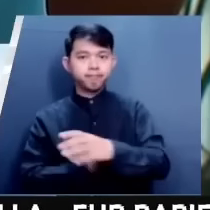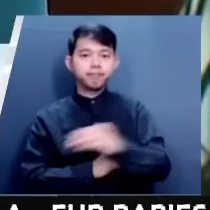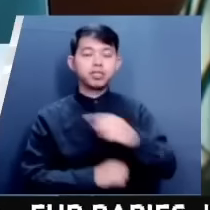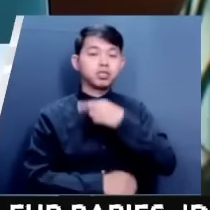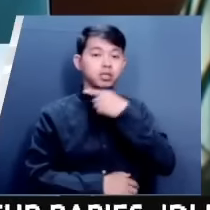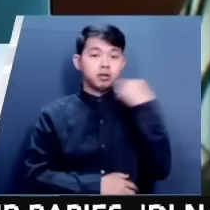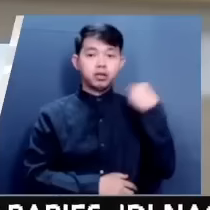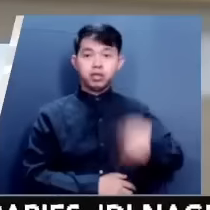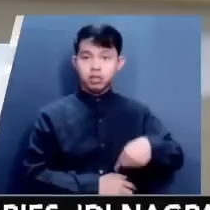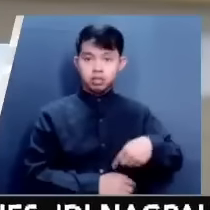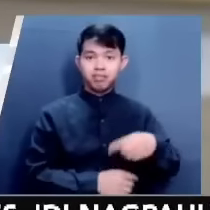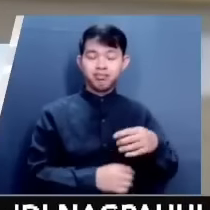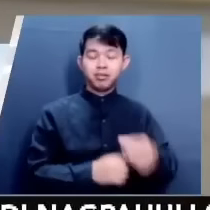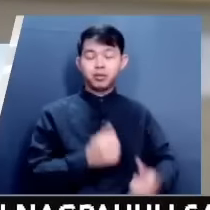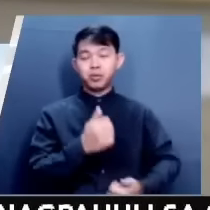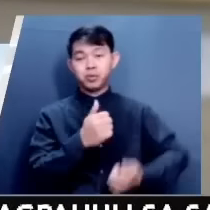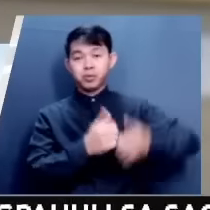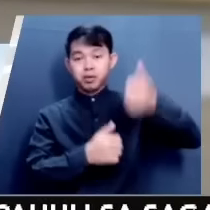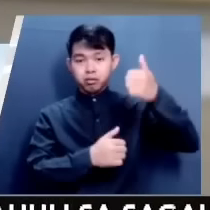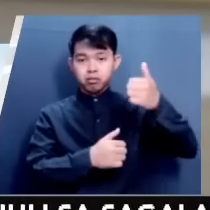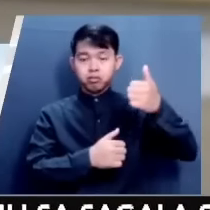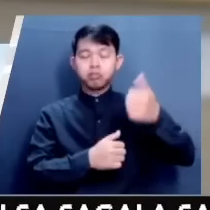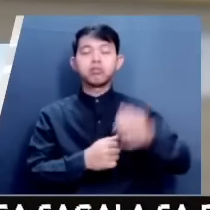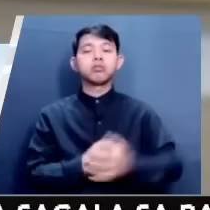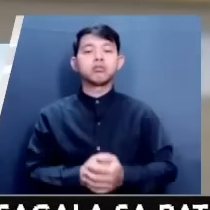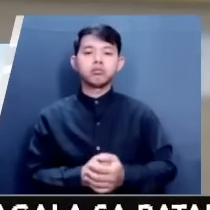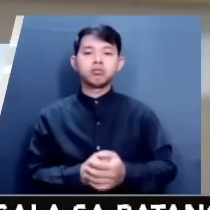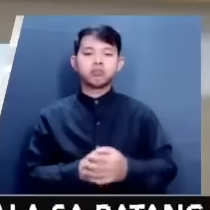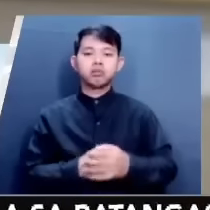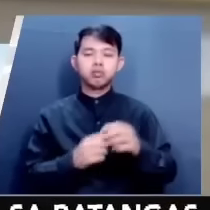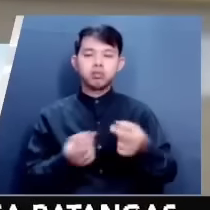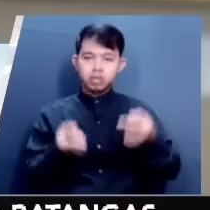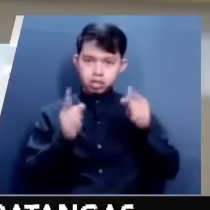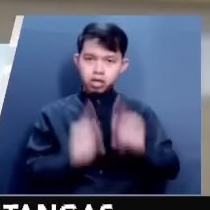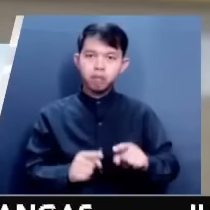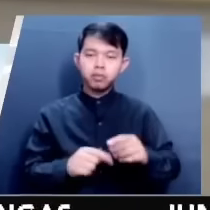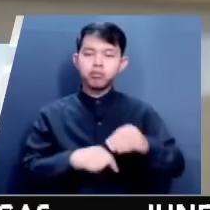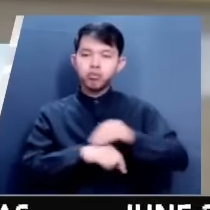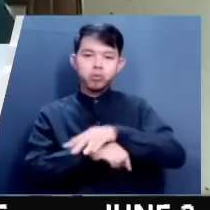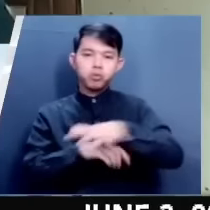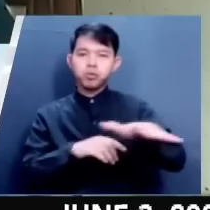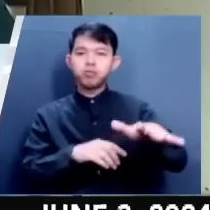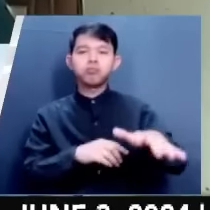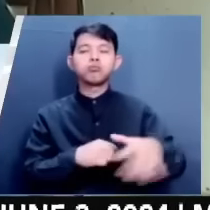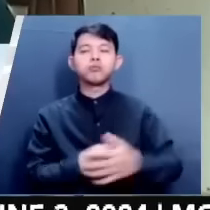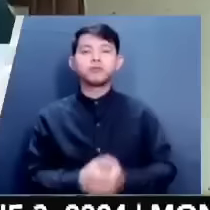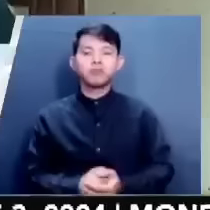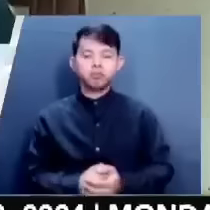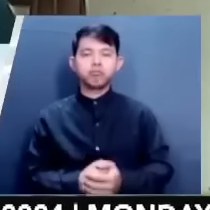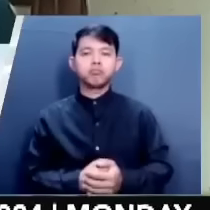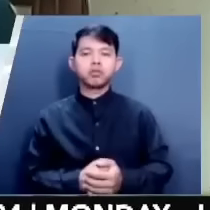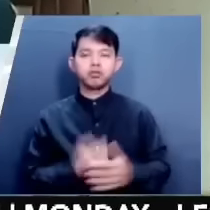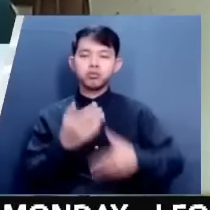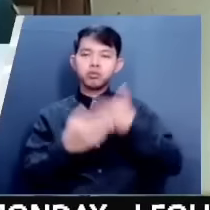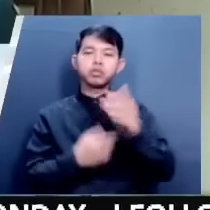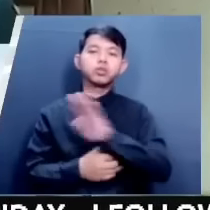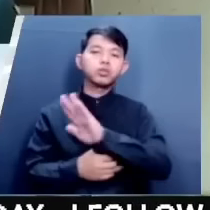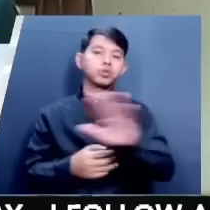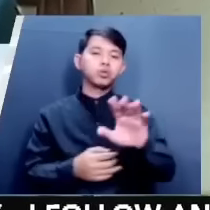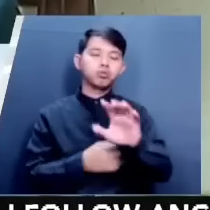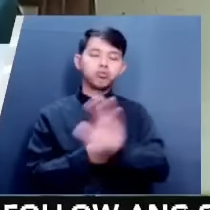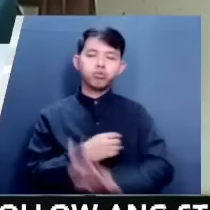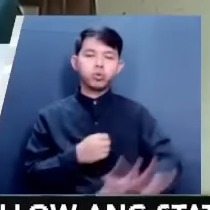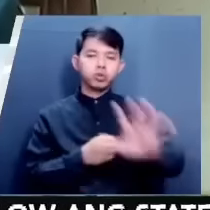in other continents. And it can be in your direction, in your region. The world saw that